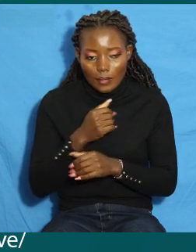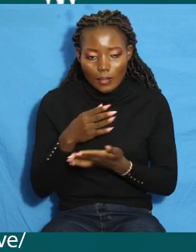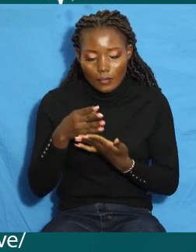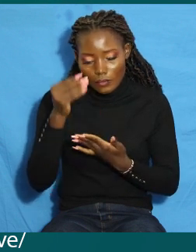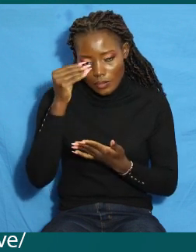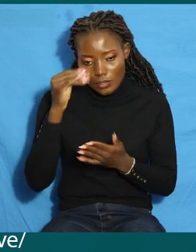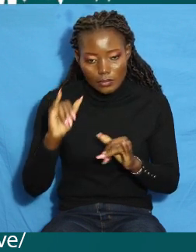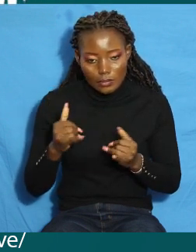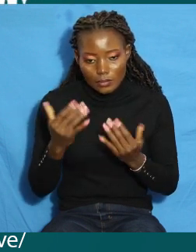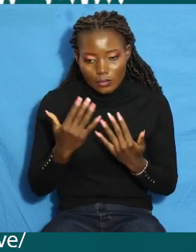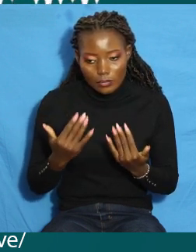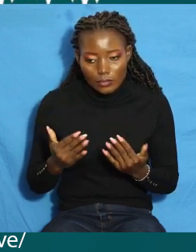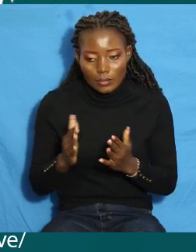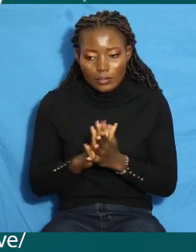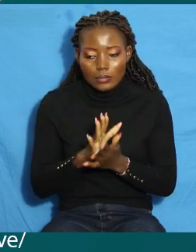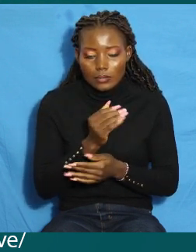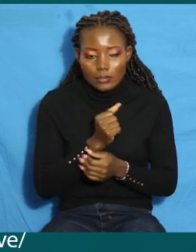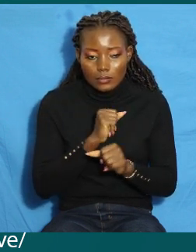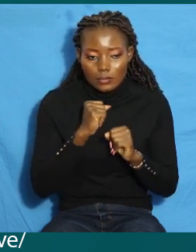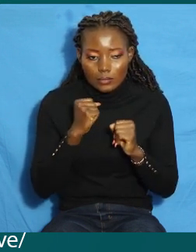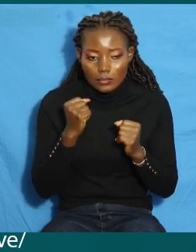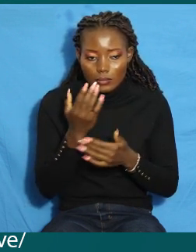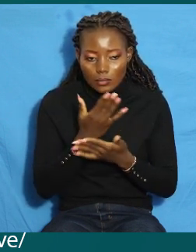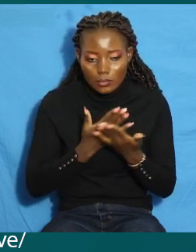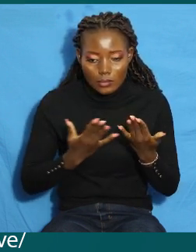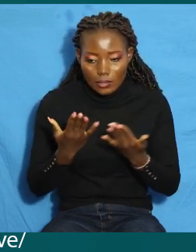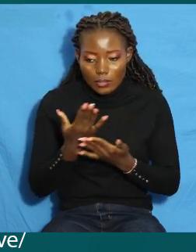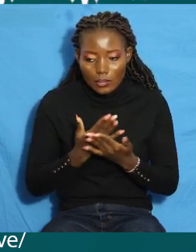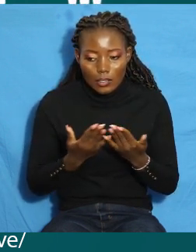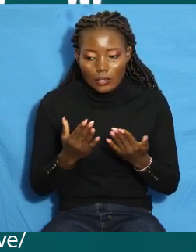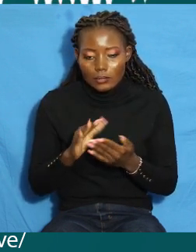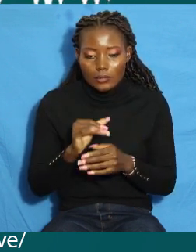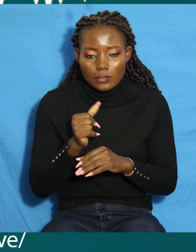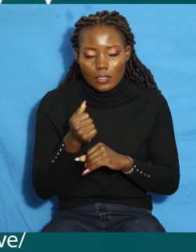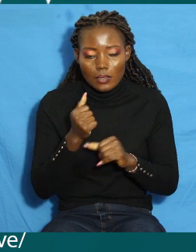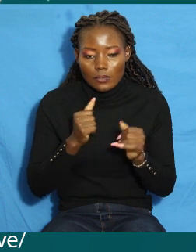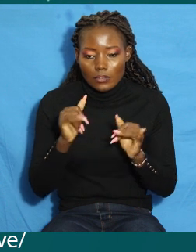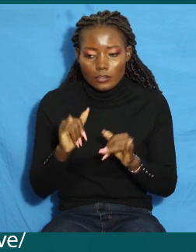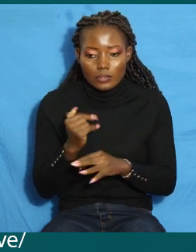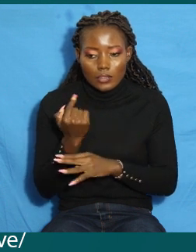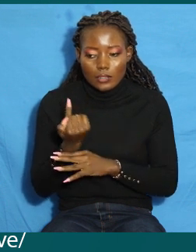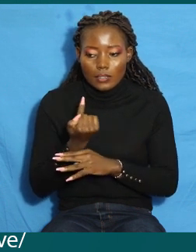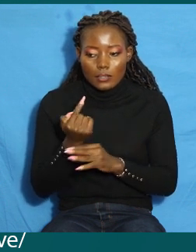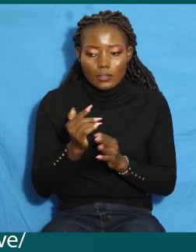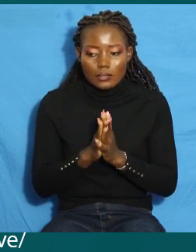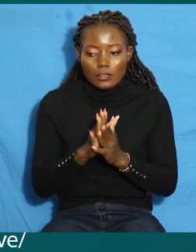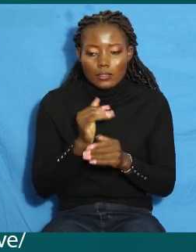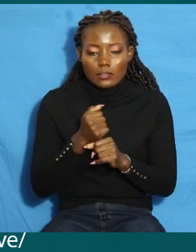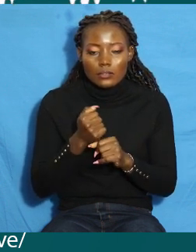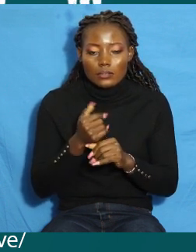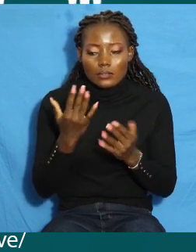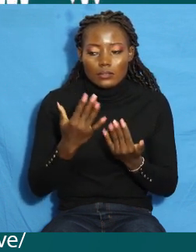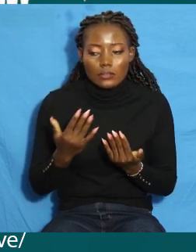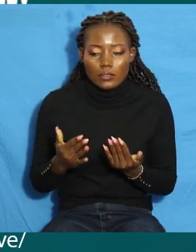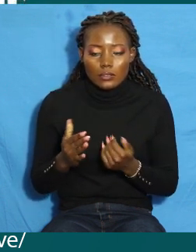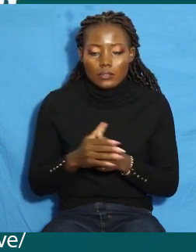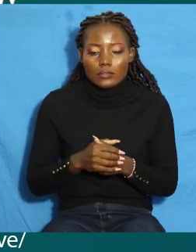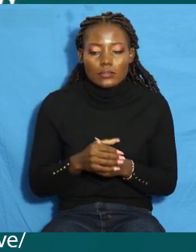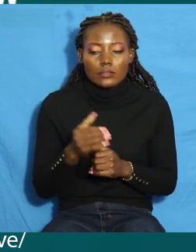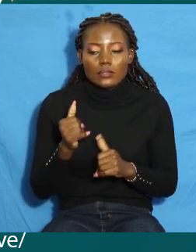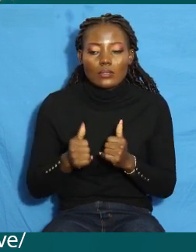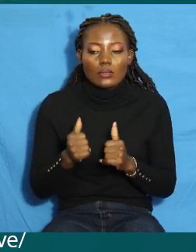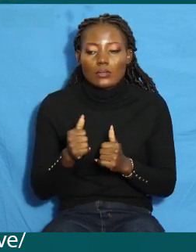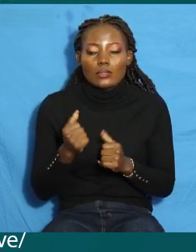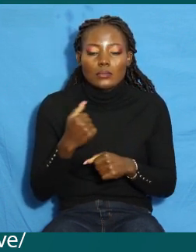socialize, don't be lonely, and do things that, and also embrace doing things